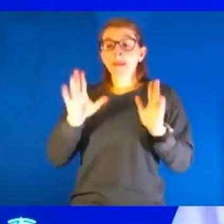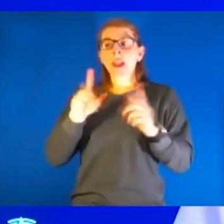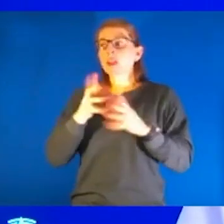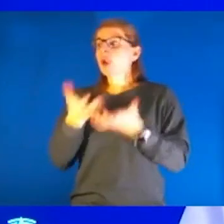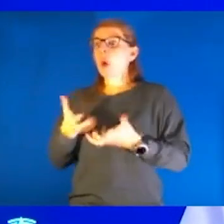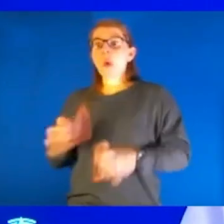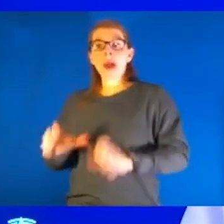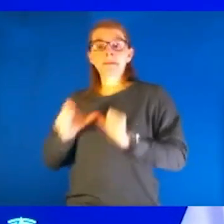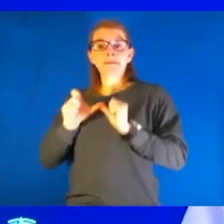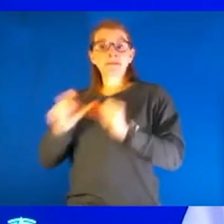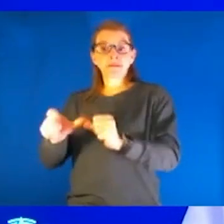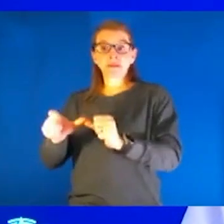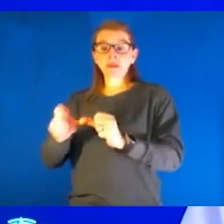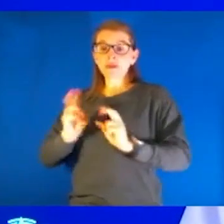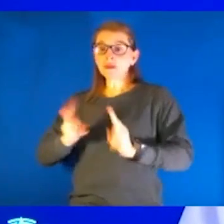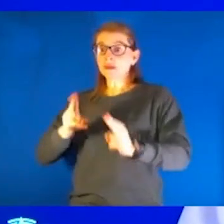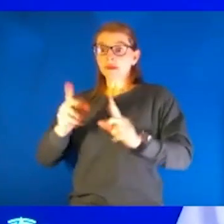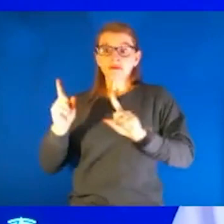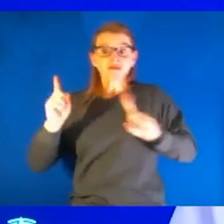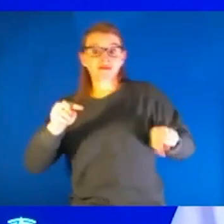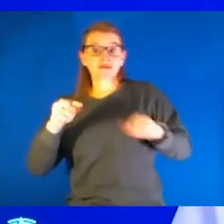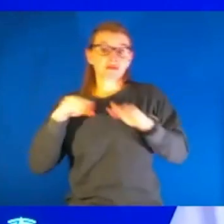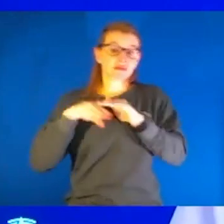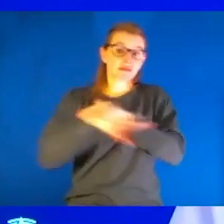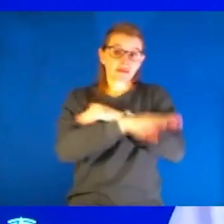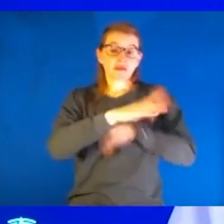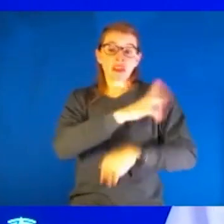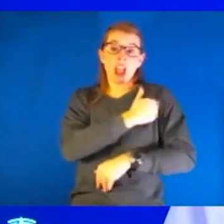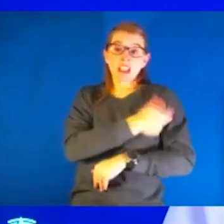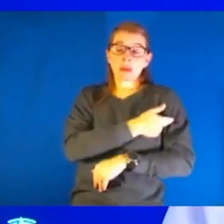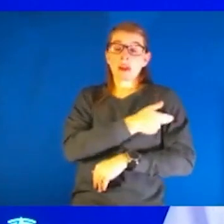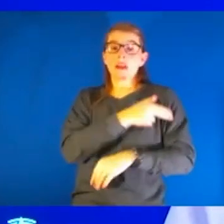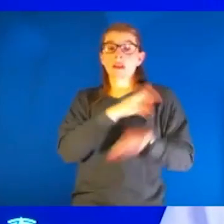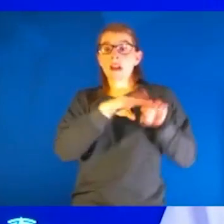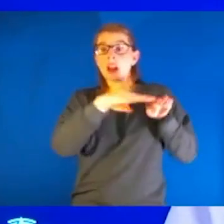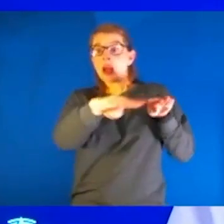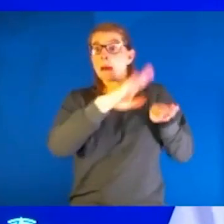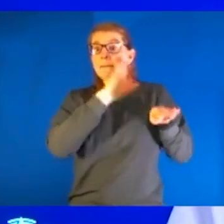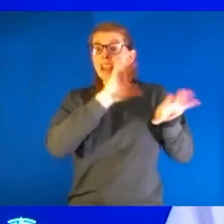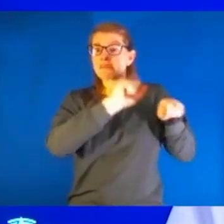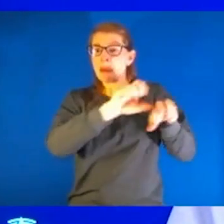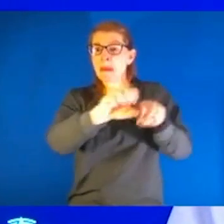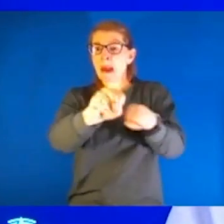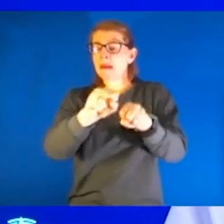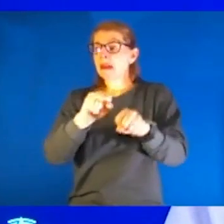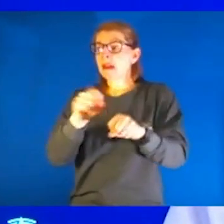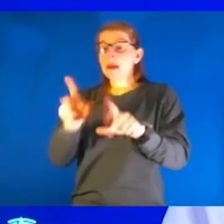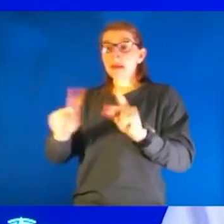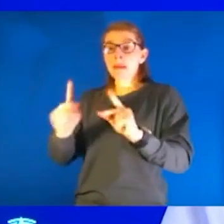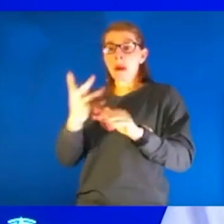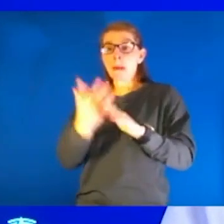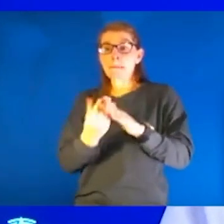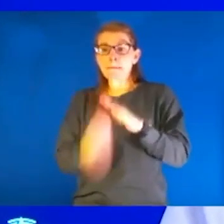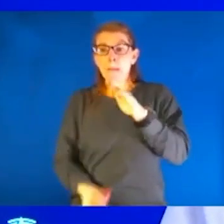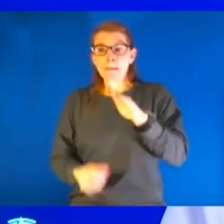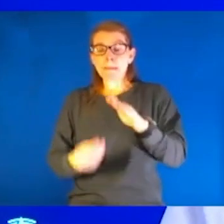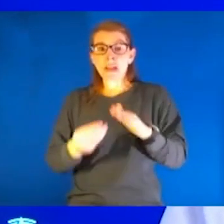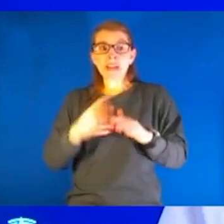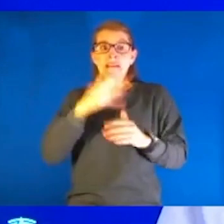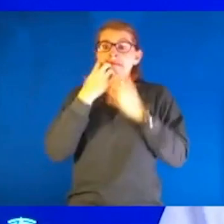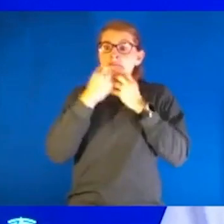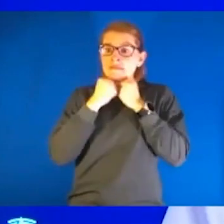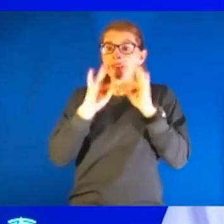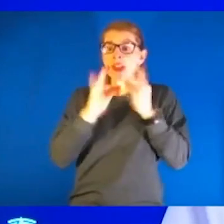and the capacity issues of people coming to the hospital, people losing loved ones, friends, because of this infection that is so